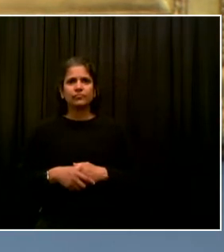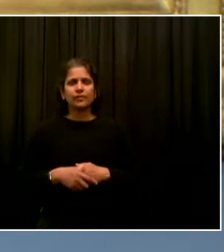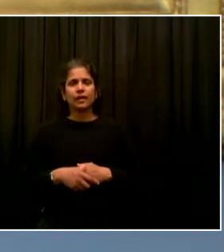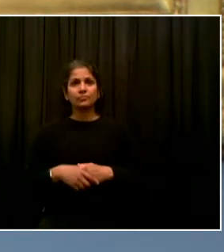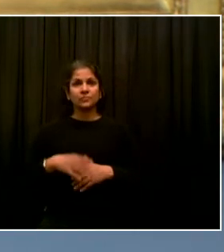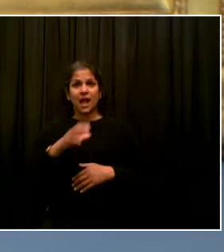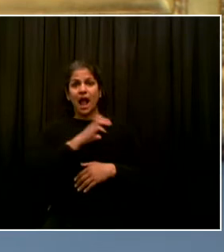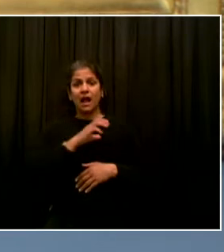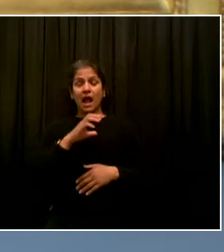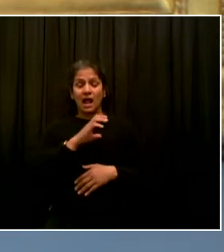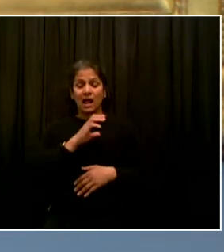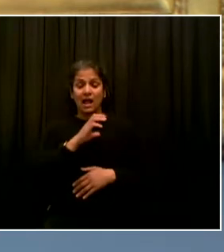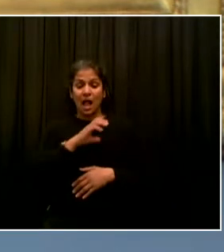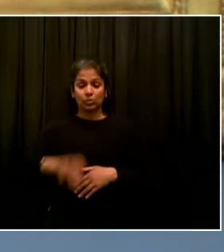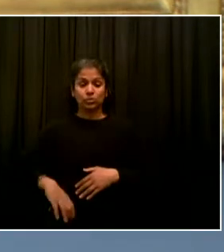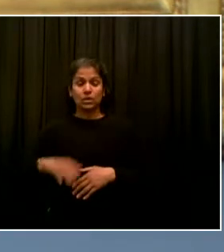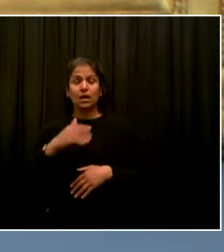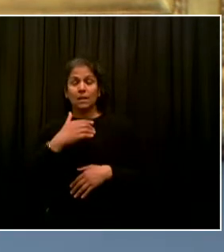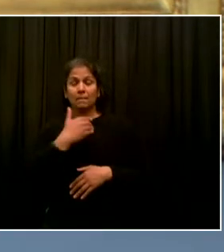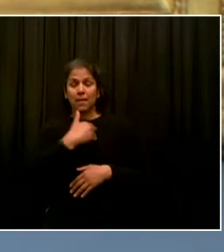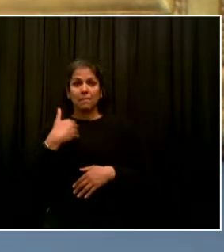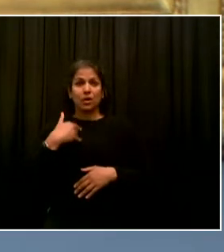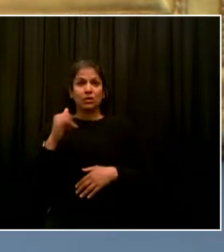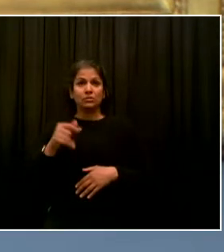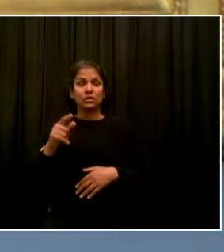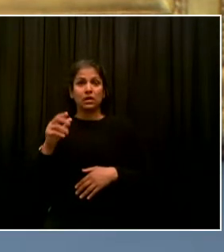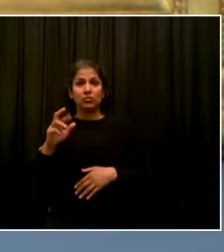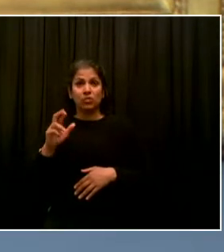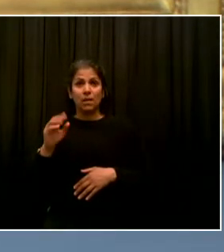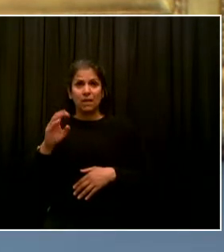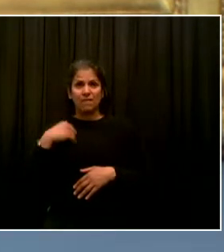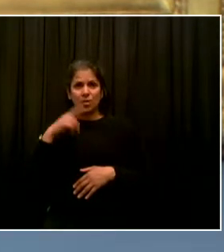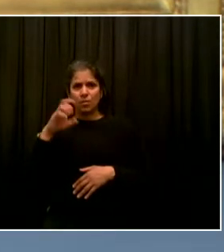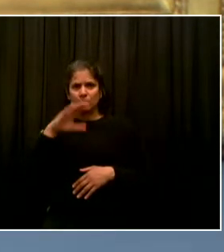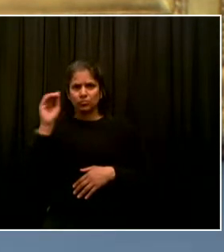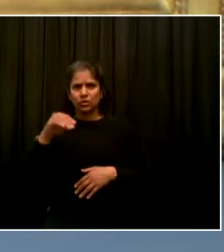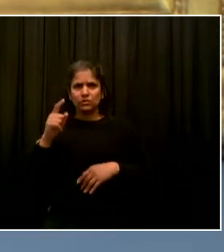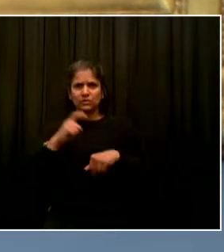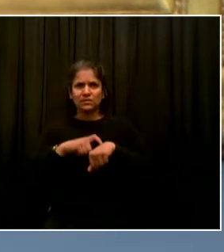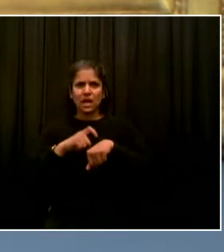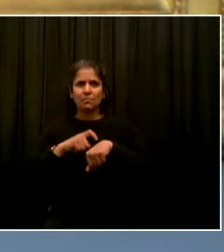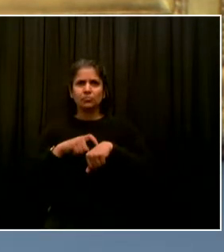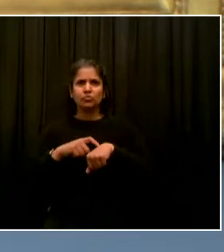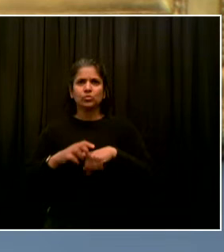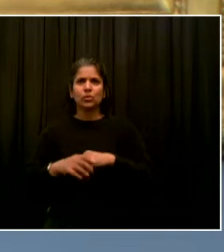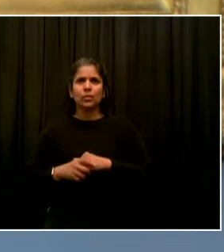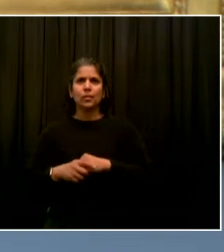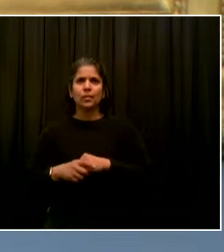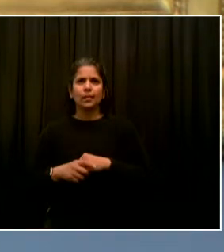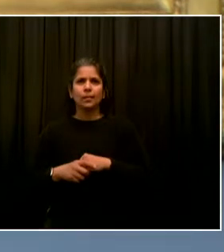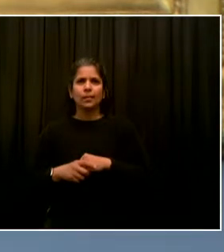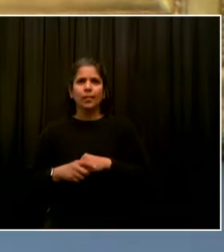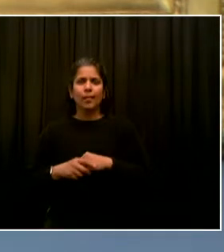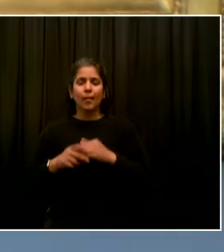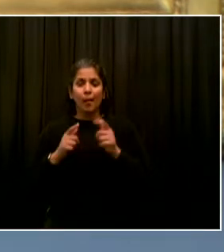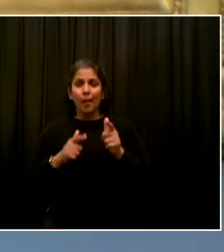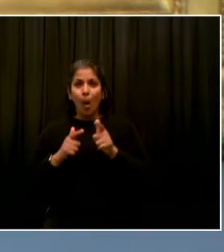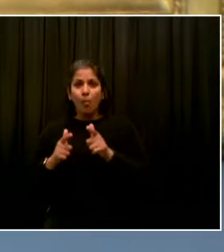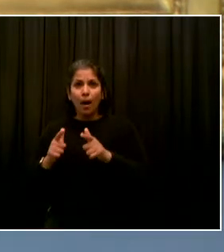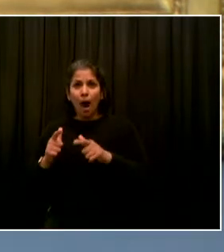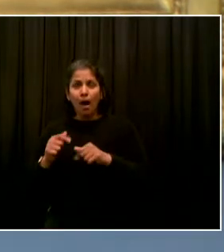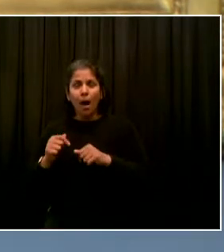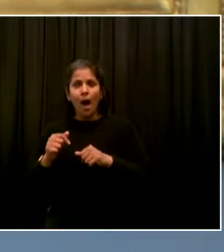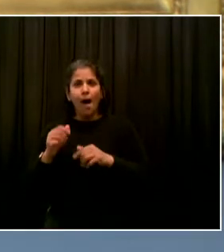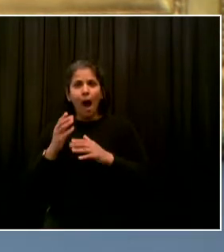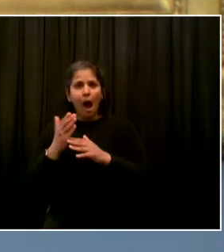city government isn't right 100% of the time. Right. And then he pivoted to the blueprint to end gun violence and said, there might even be potential